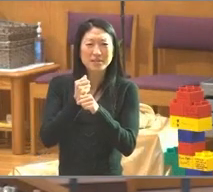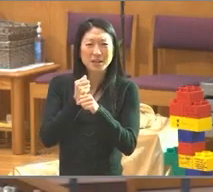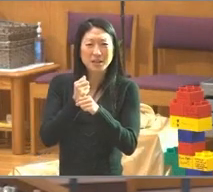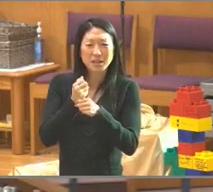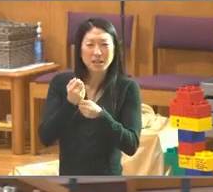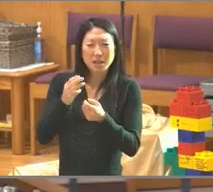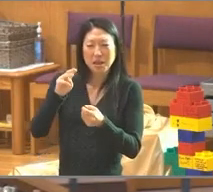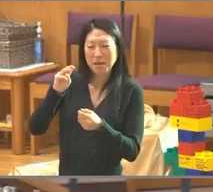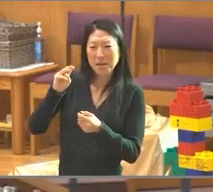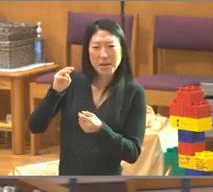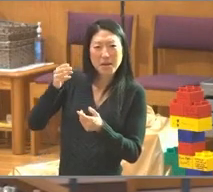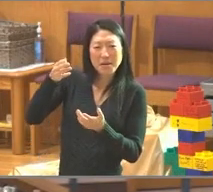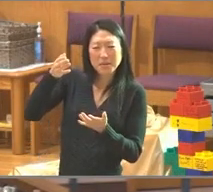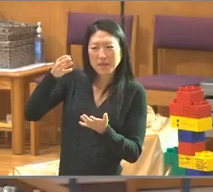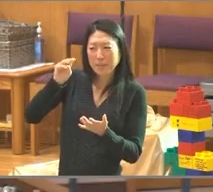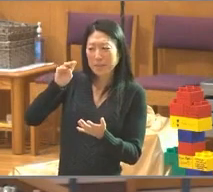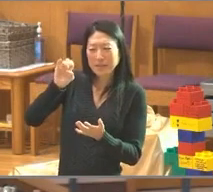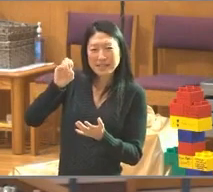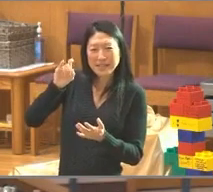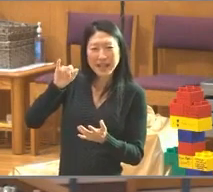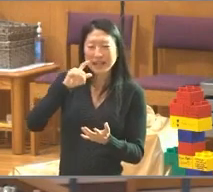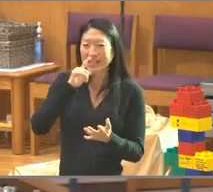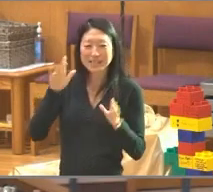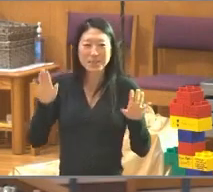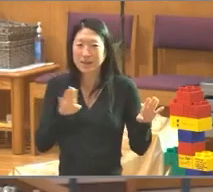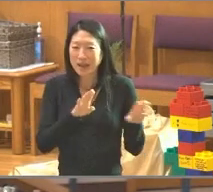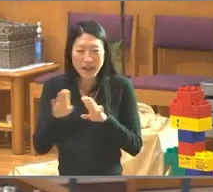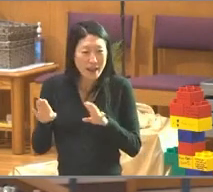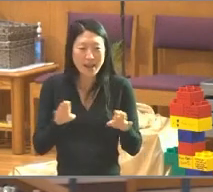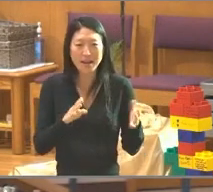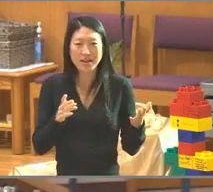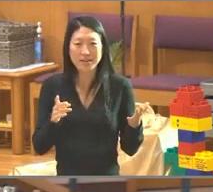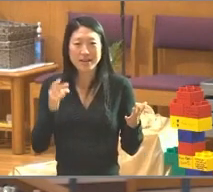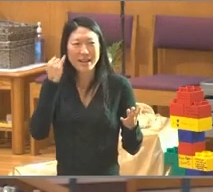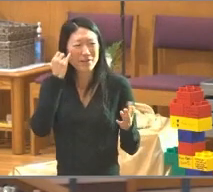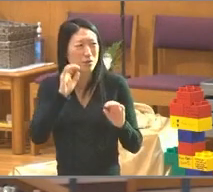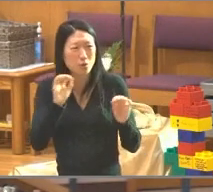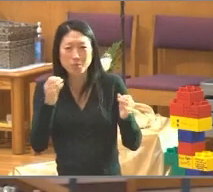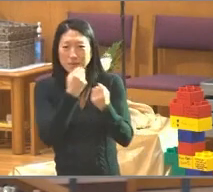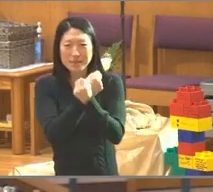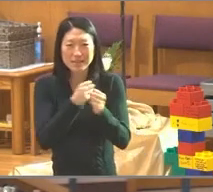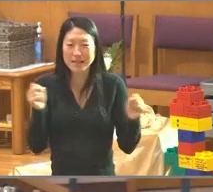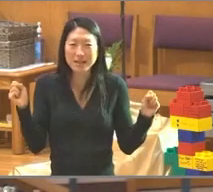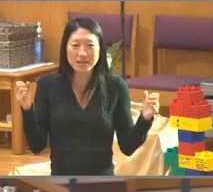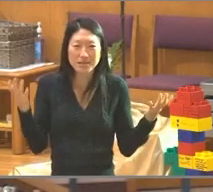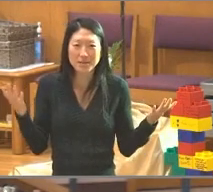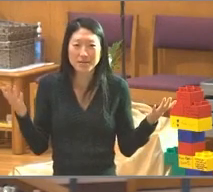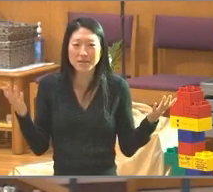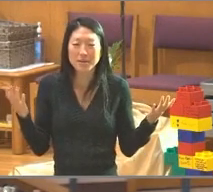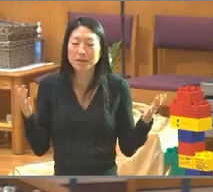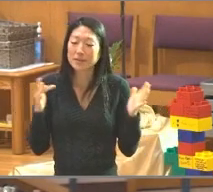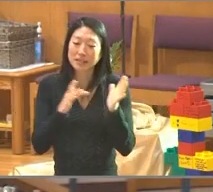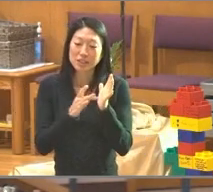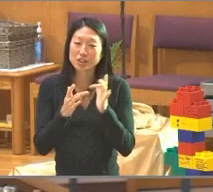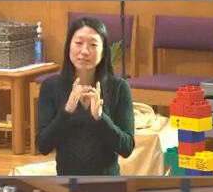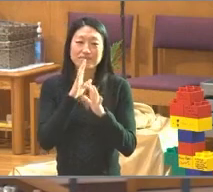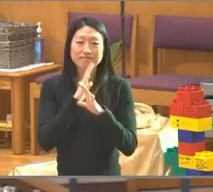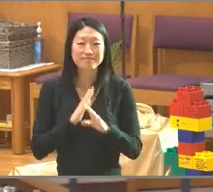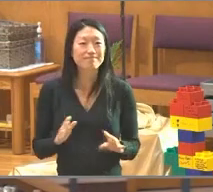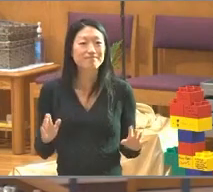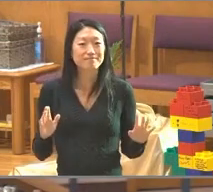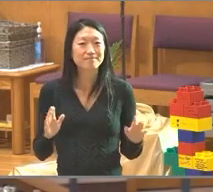like a Messiah? How can we see salvation if no one is being saved? But again, Jesus remains